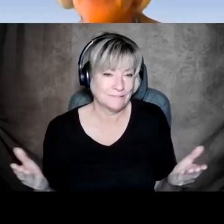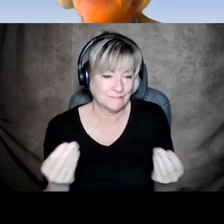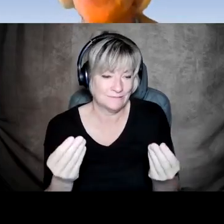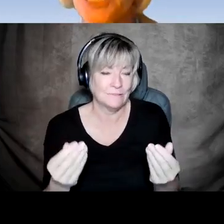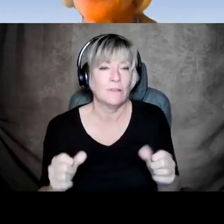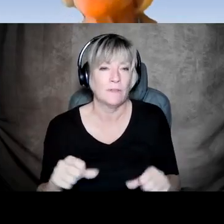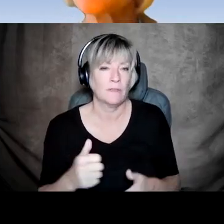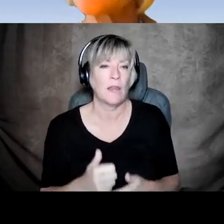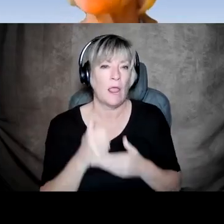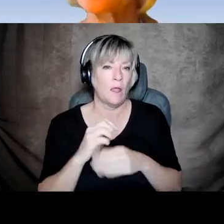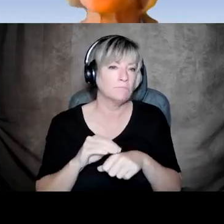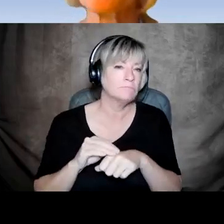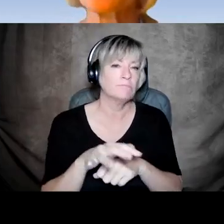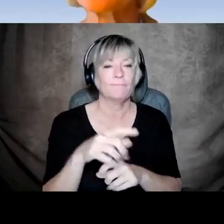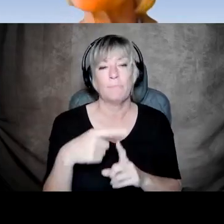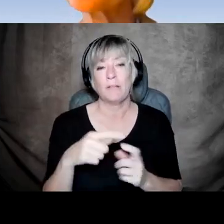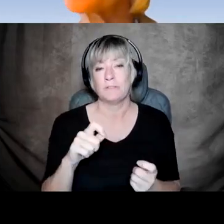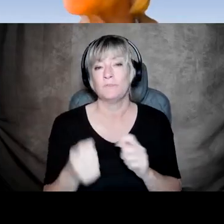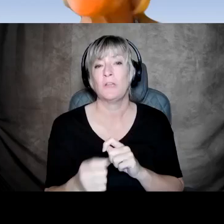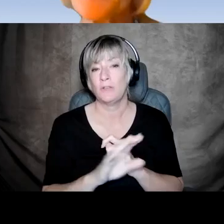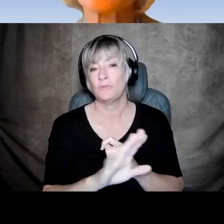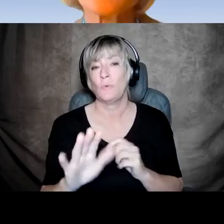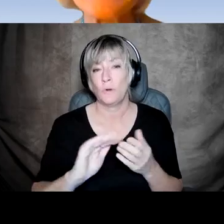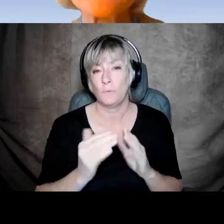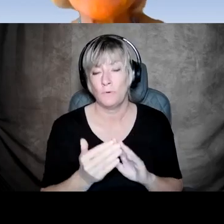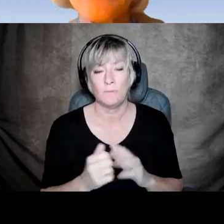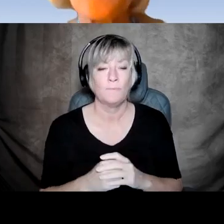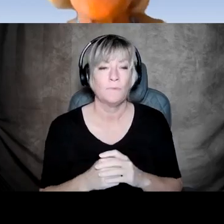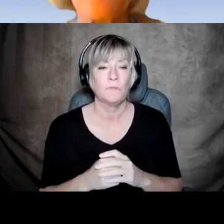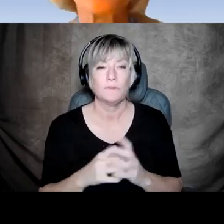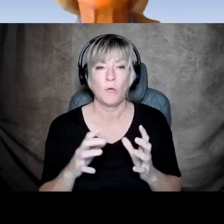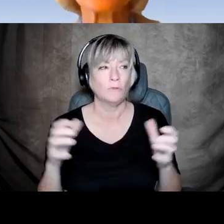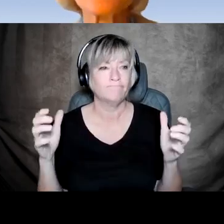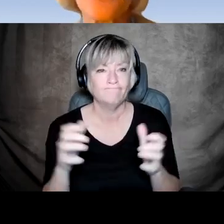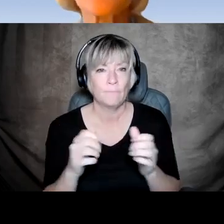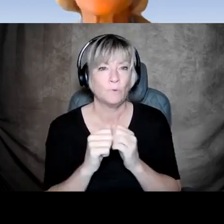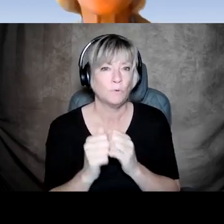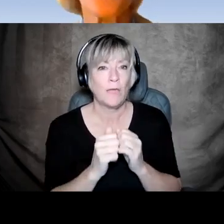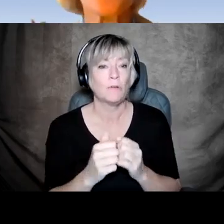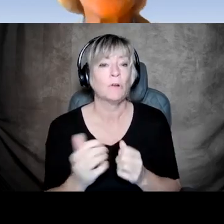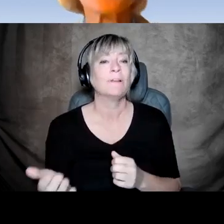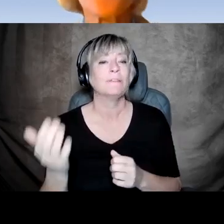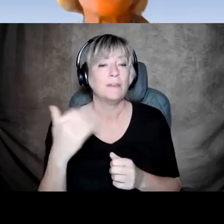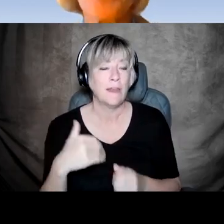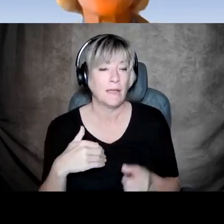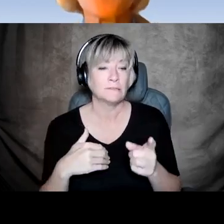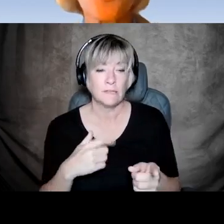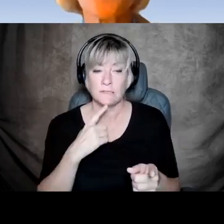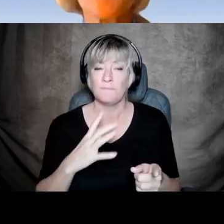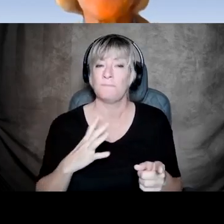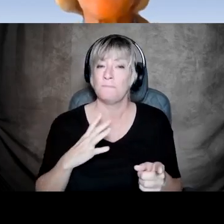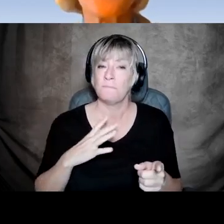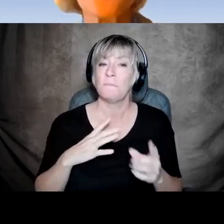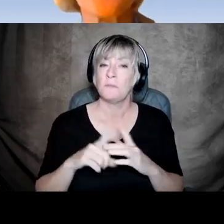make positive changes in your community. So it's about sitting together. Now, next slide is, okay, so we've gotten